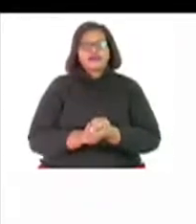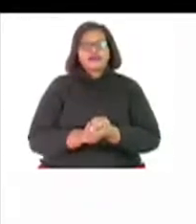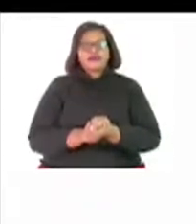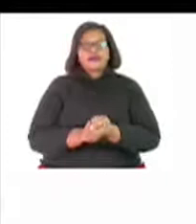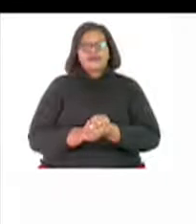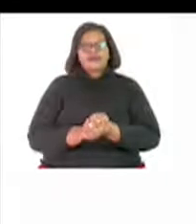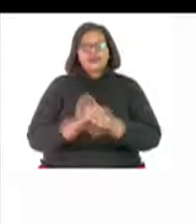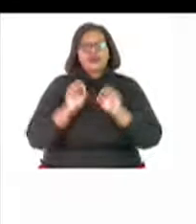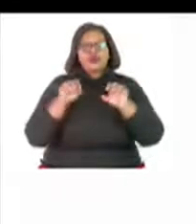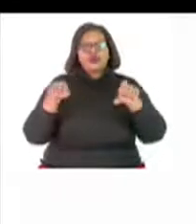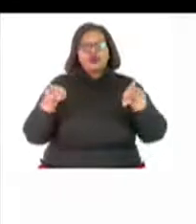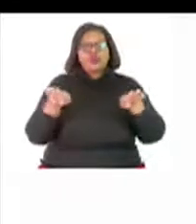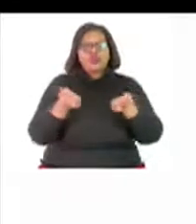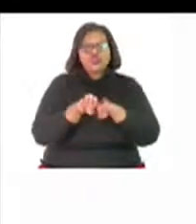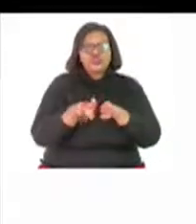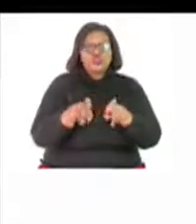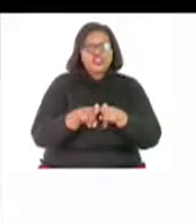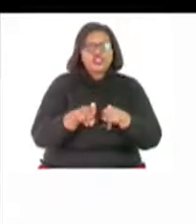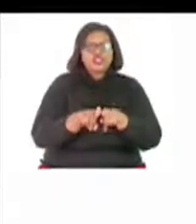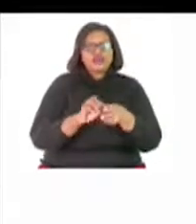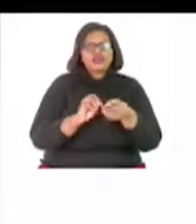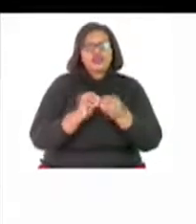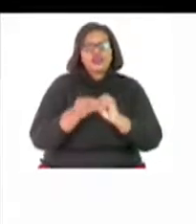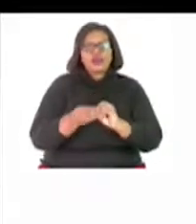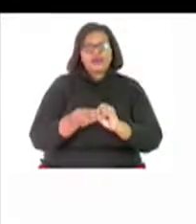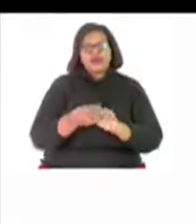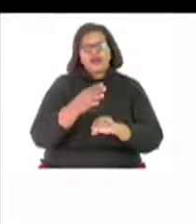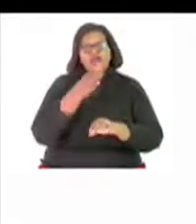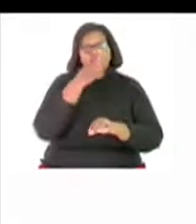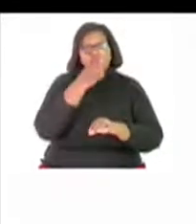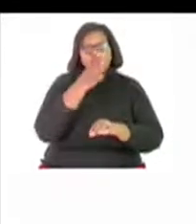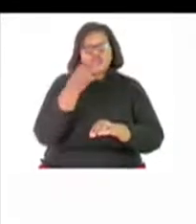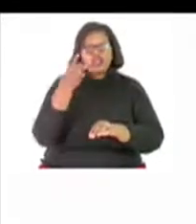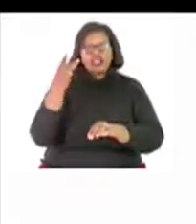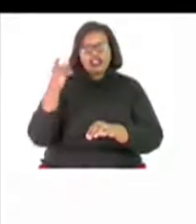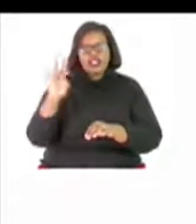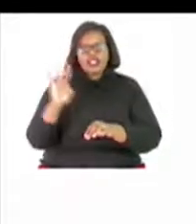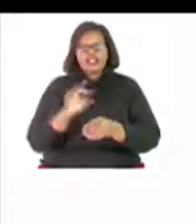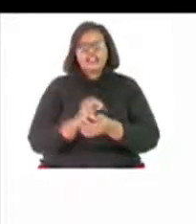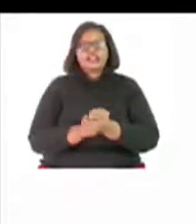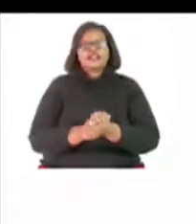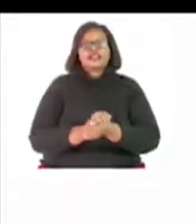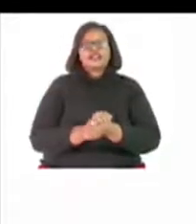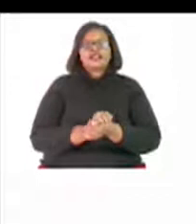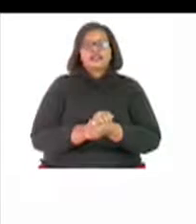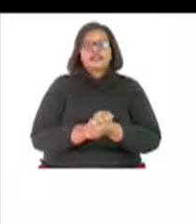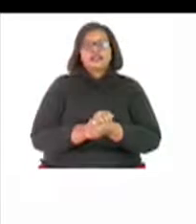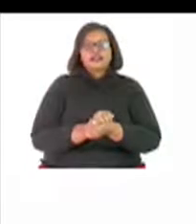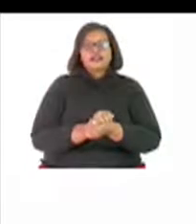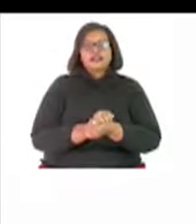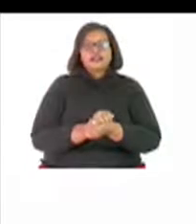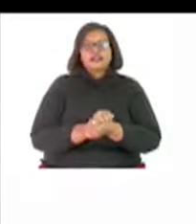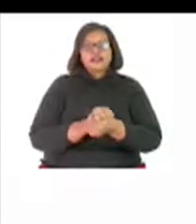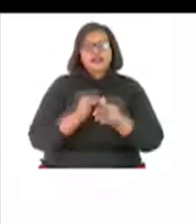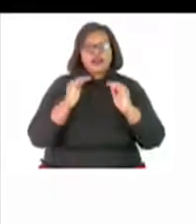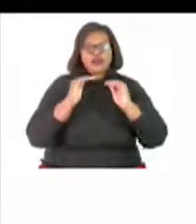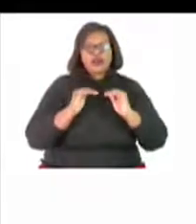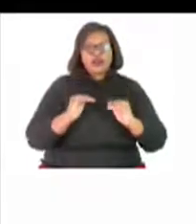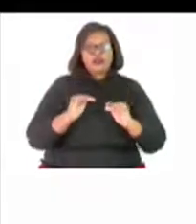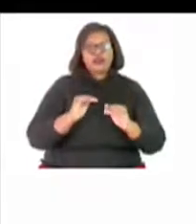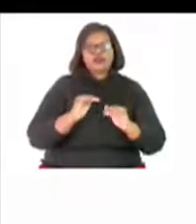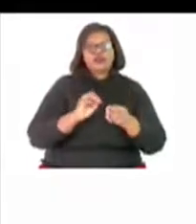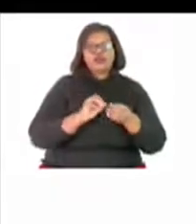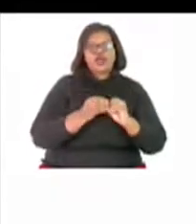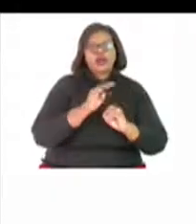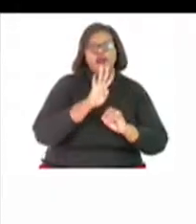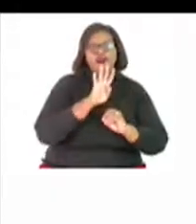the same with the numbers 4 and 8. And then we go to number 4.